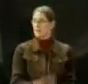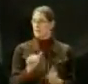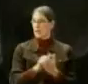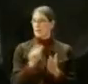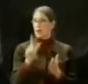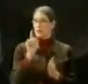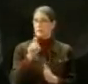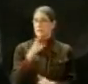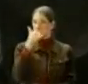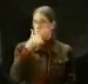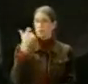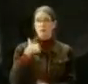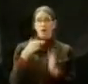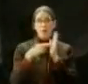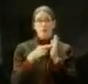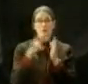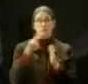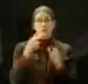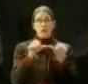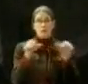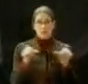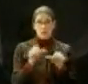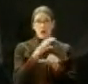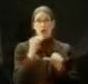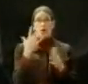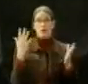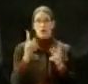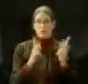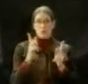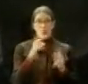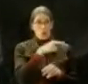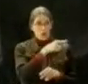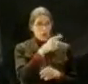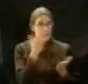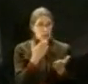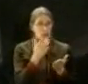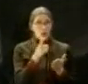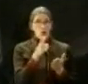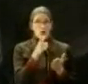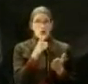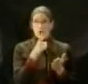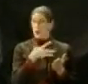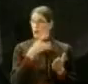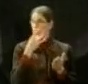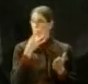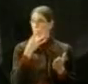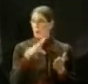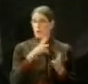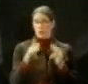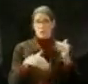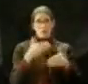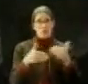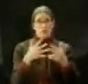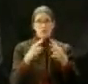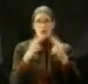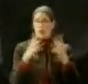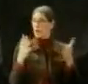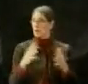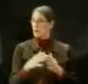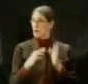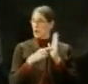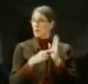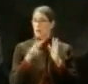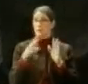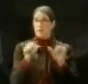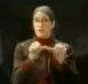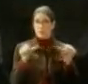because I'm representing the second district and a lot of people out there who dislike this process very much. You're representing the second district, but